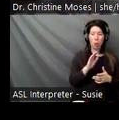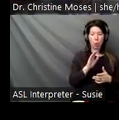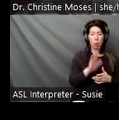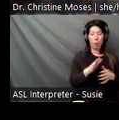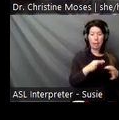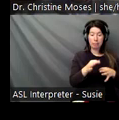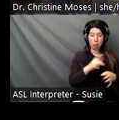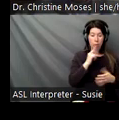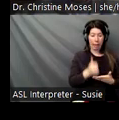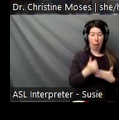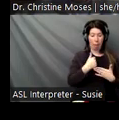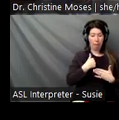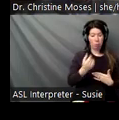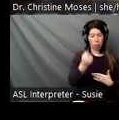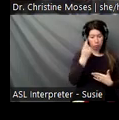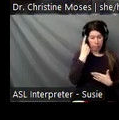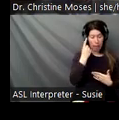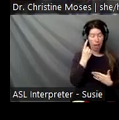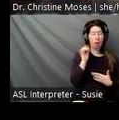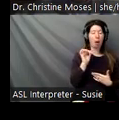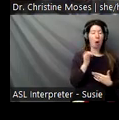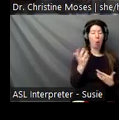your explanation really helped me to understand like what this is